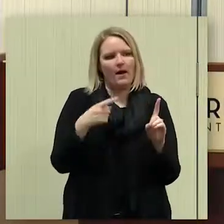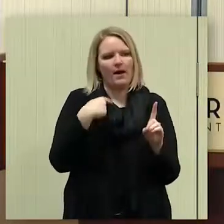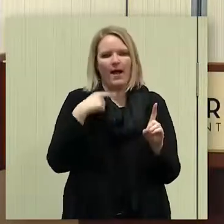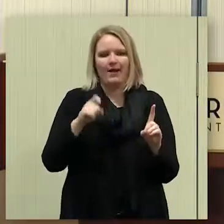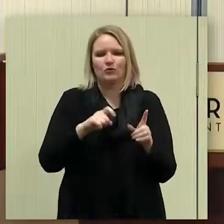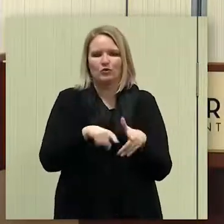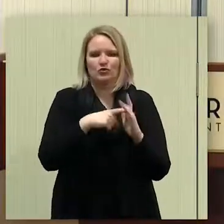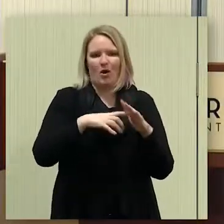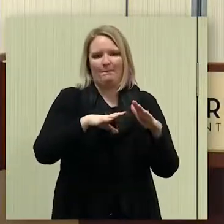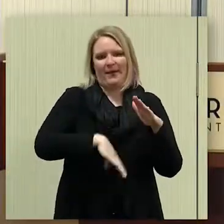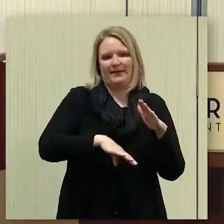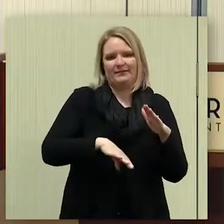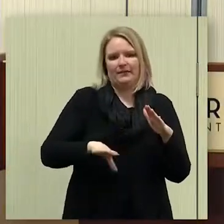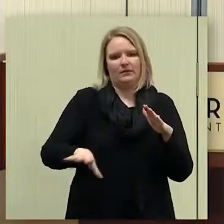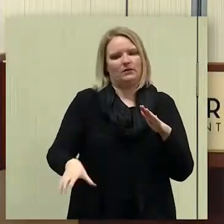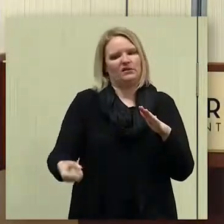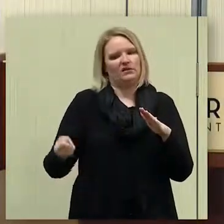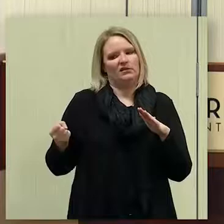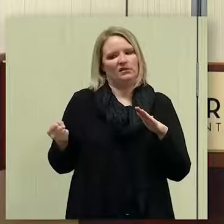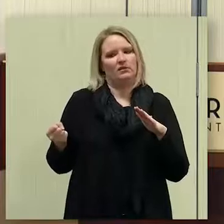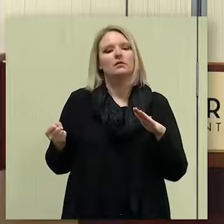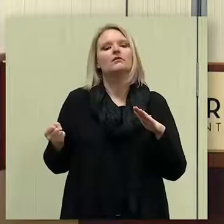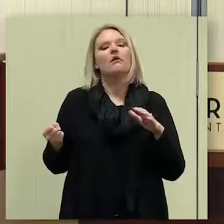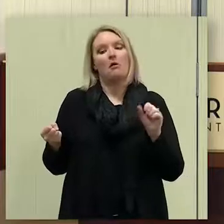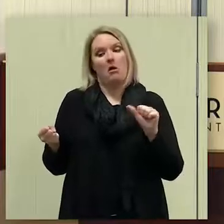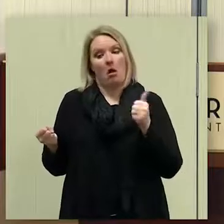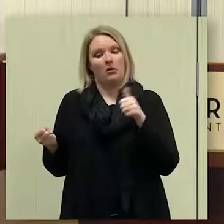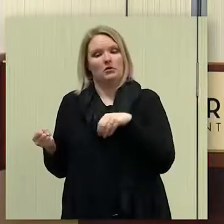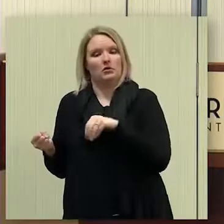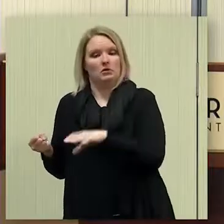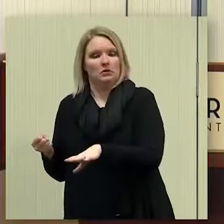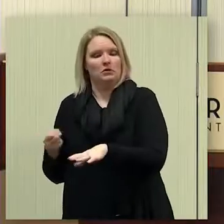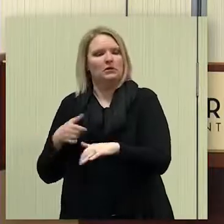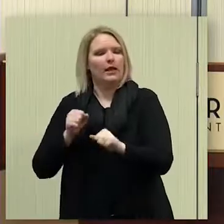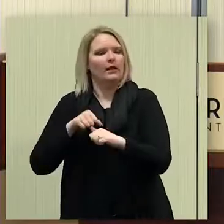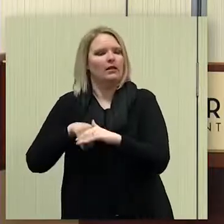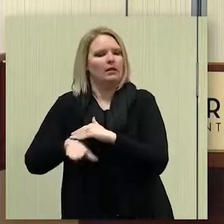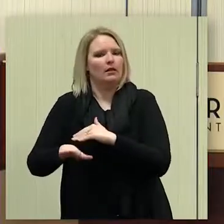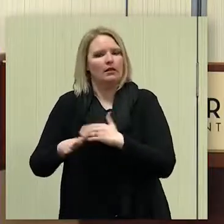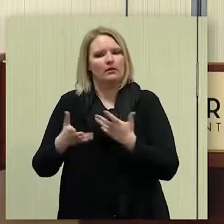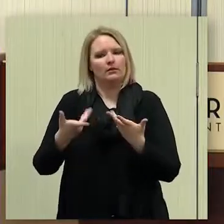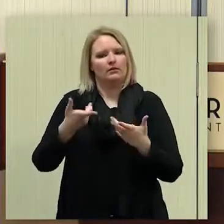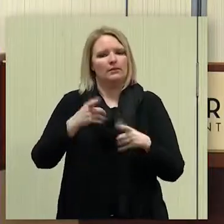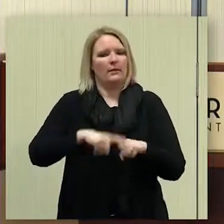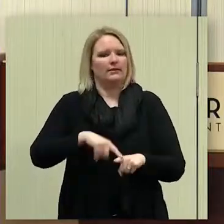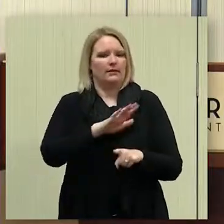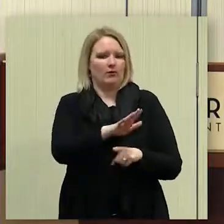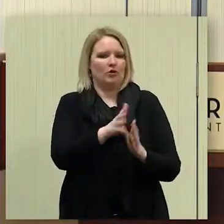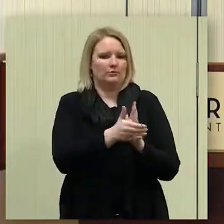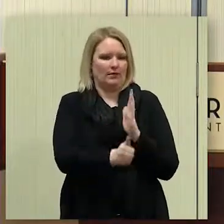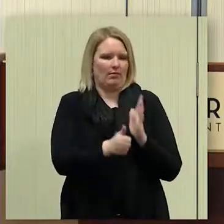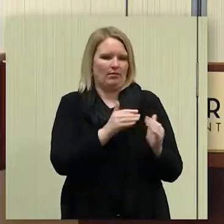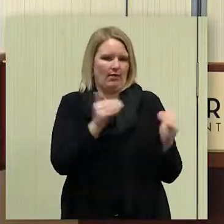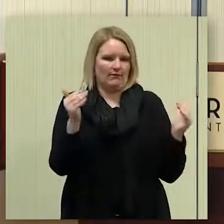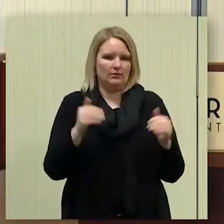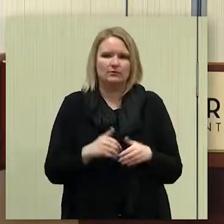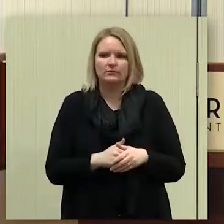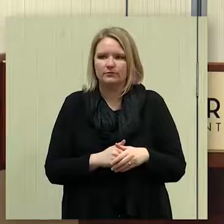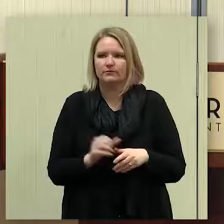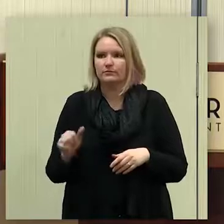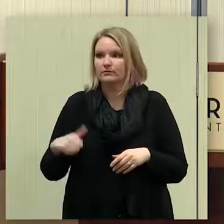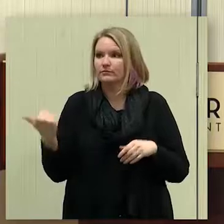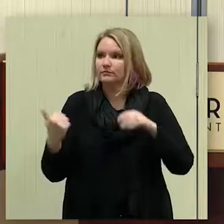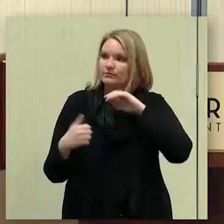start a little bit further down the continuum developmentally this year with what we allow kids to do independently. Yeah, good example. Anybody